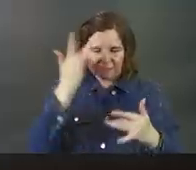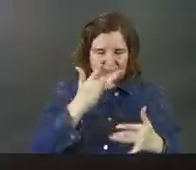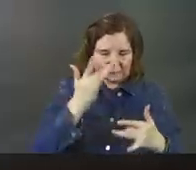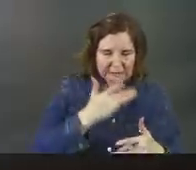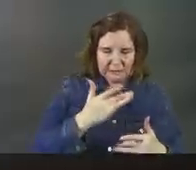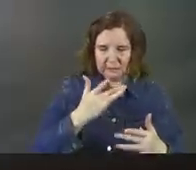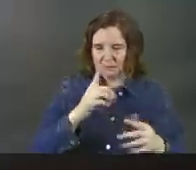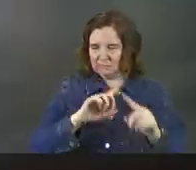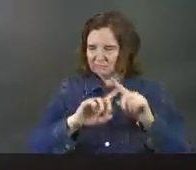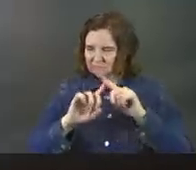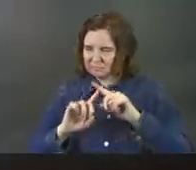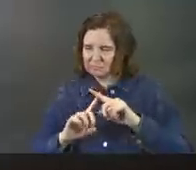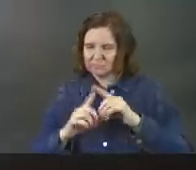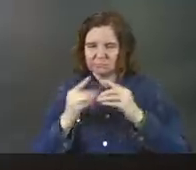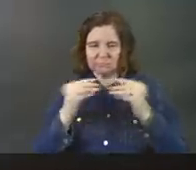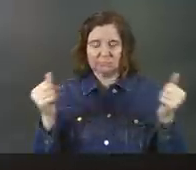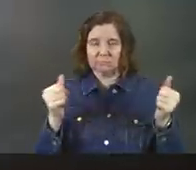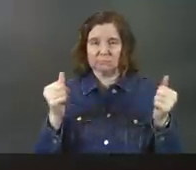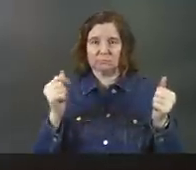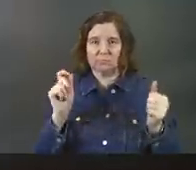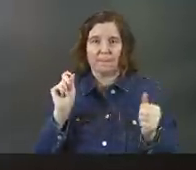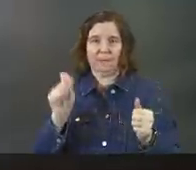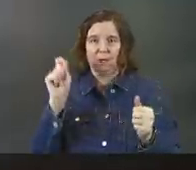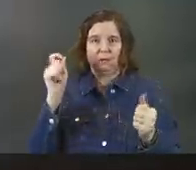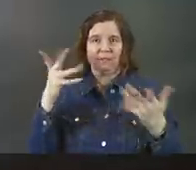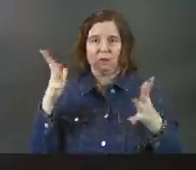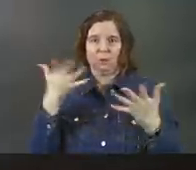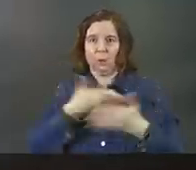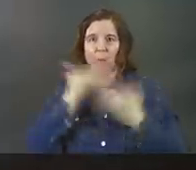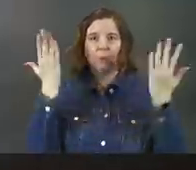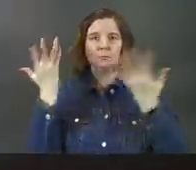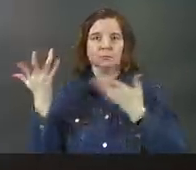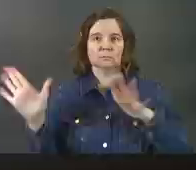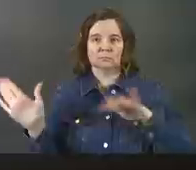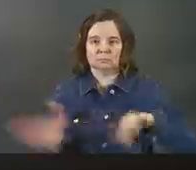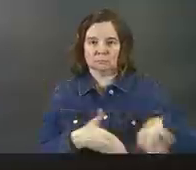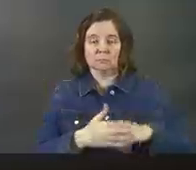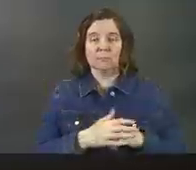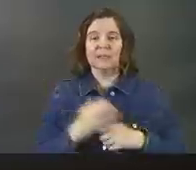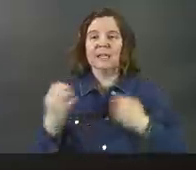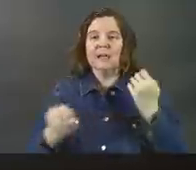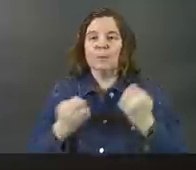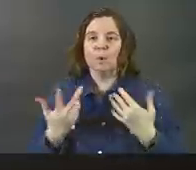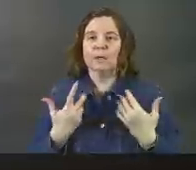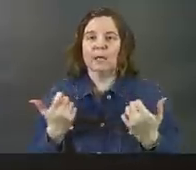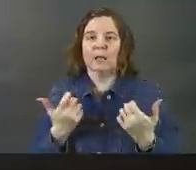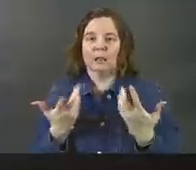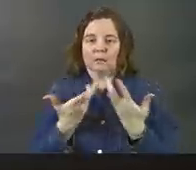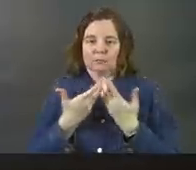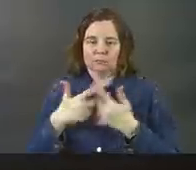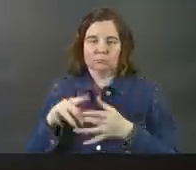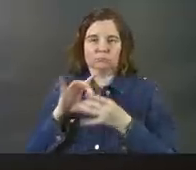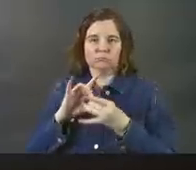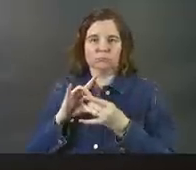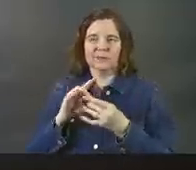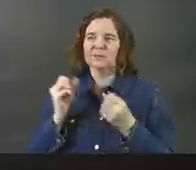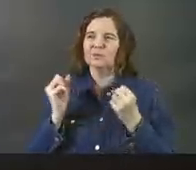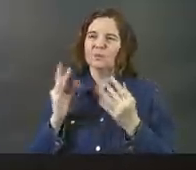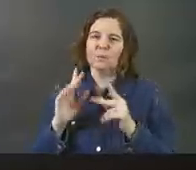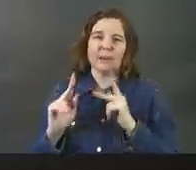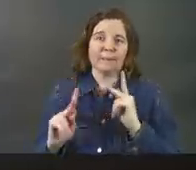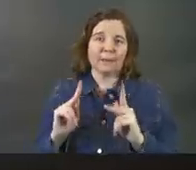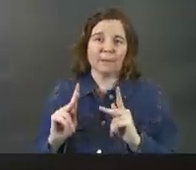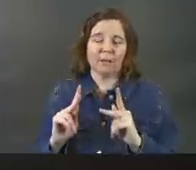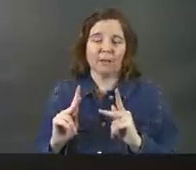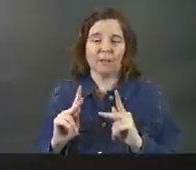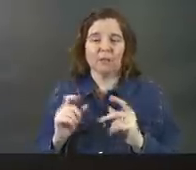and disease, like, conclusively. It's final. It's done. Emotional healing. So many